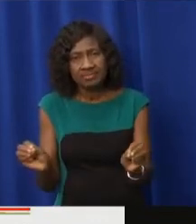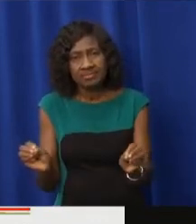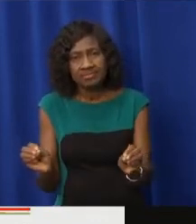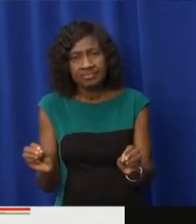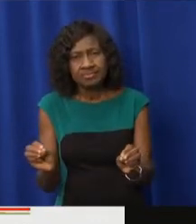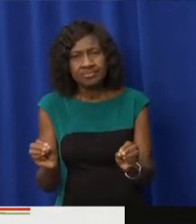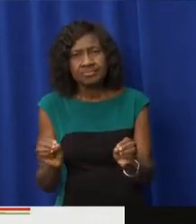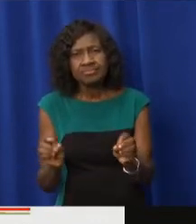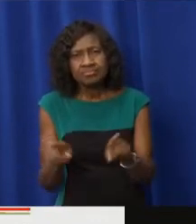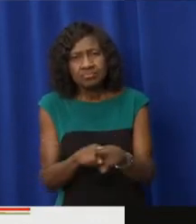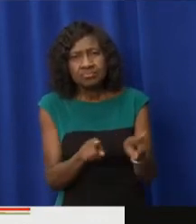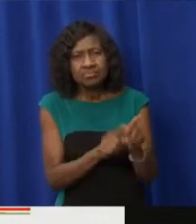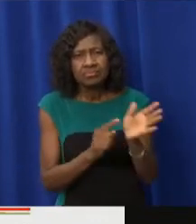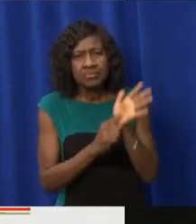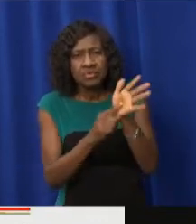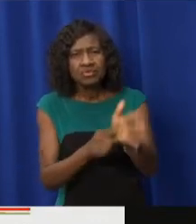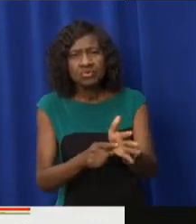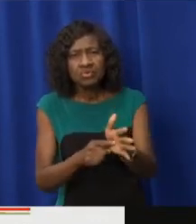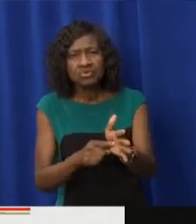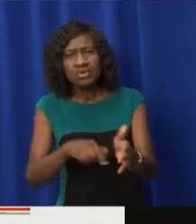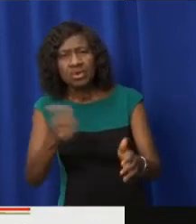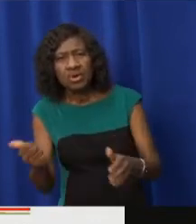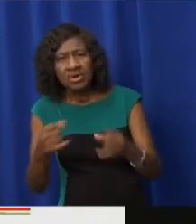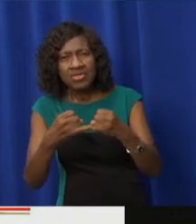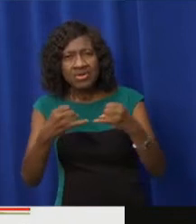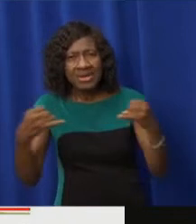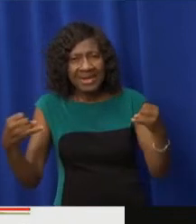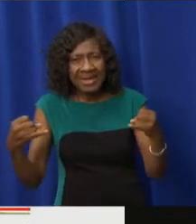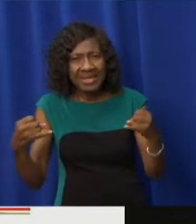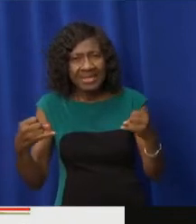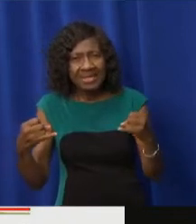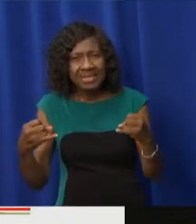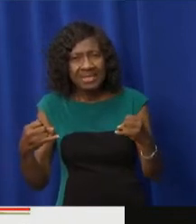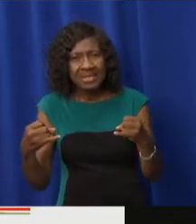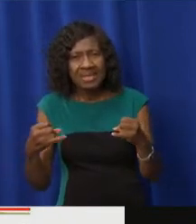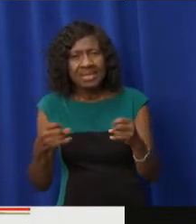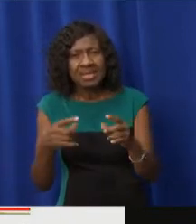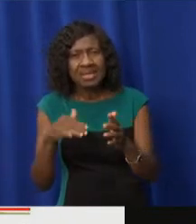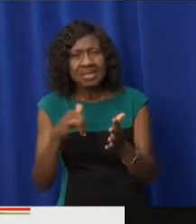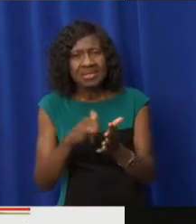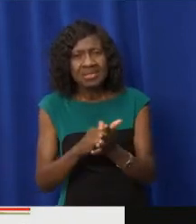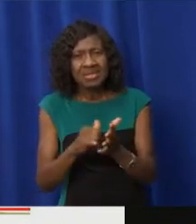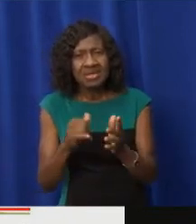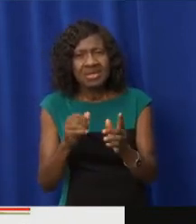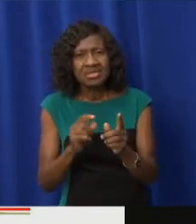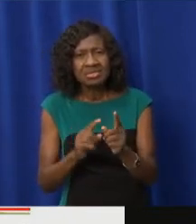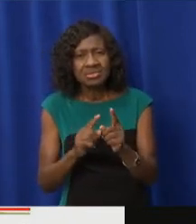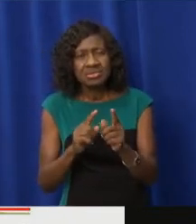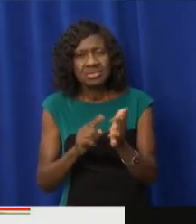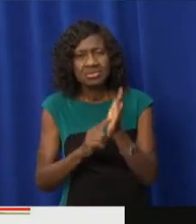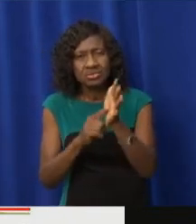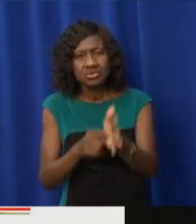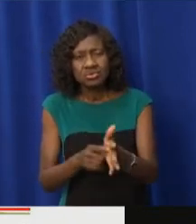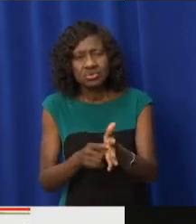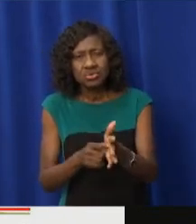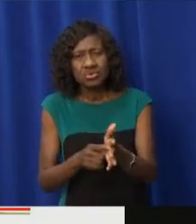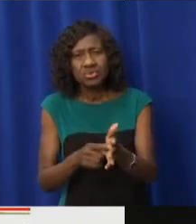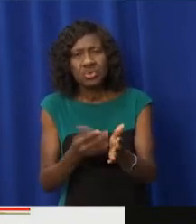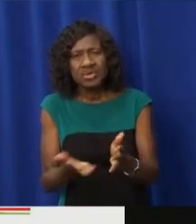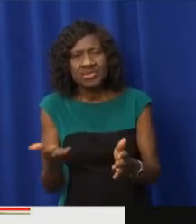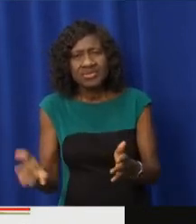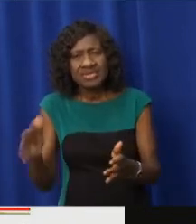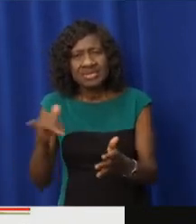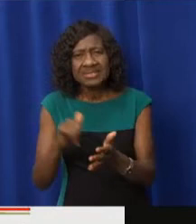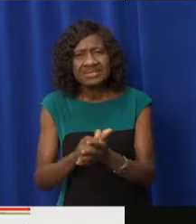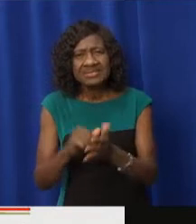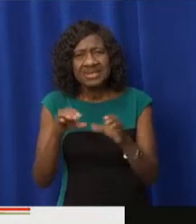It also shows a number of other lines which show increasing numbers of mitigating factors or things that can be done in